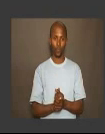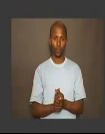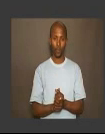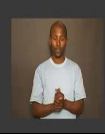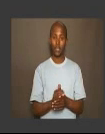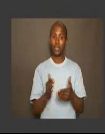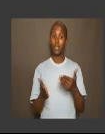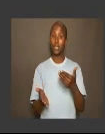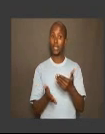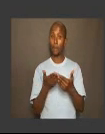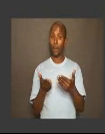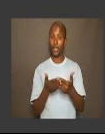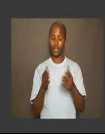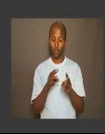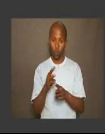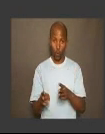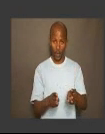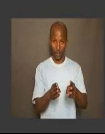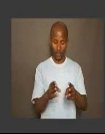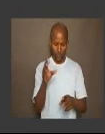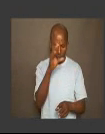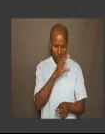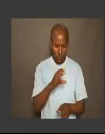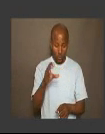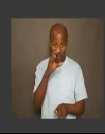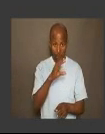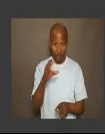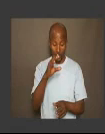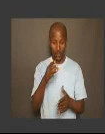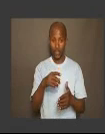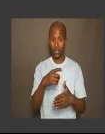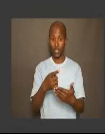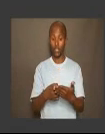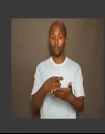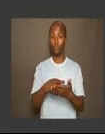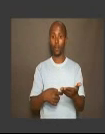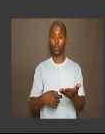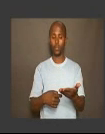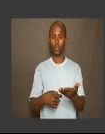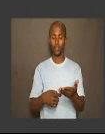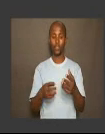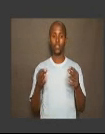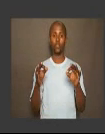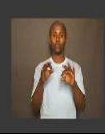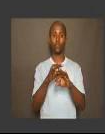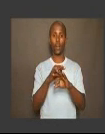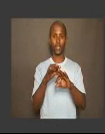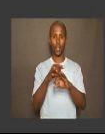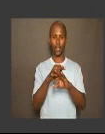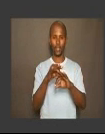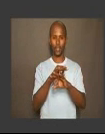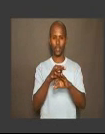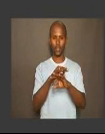The simplest way to determine those values is to factorize